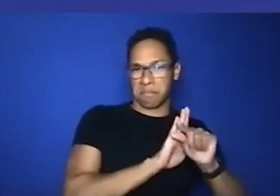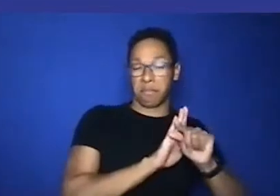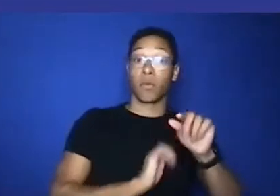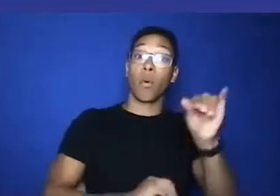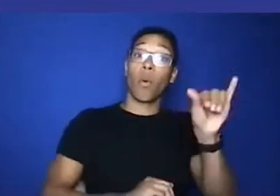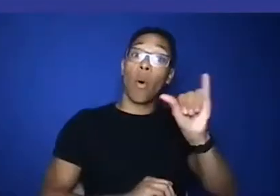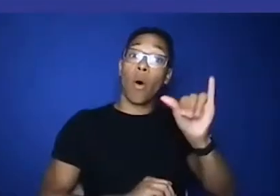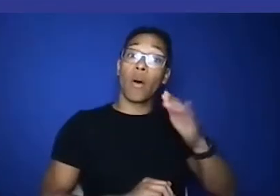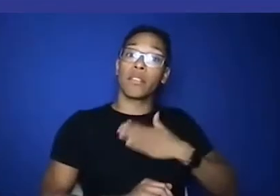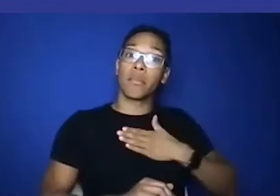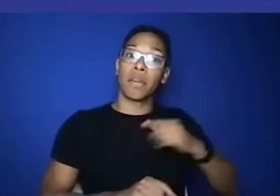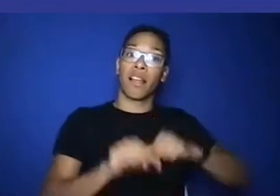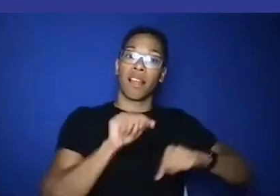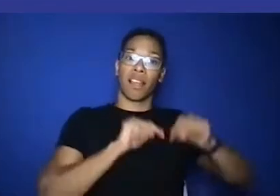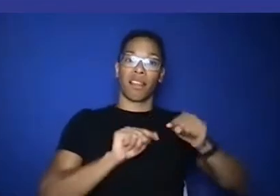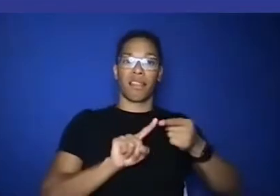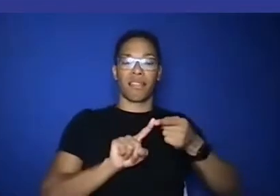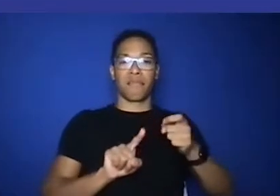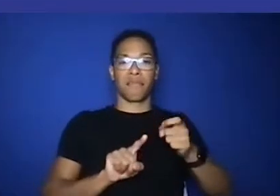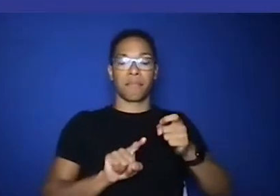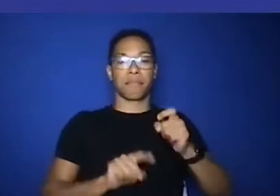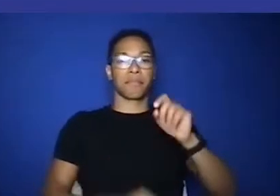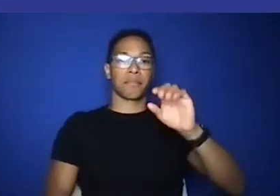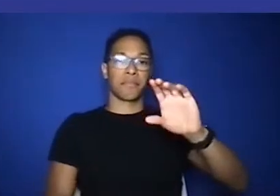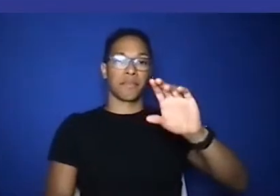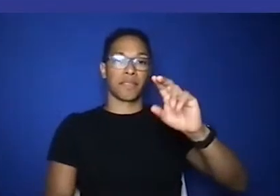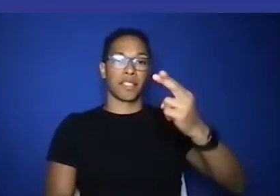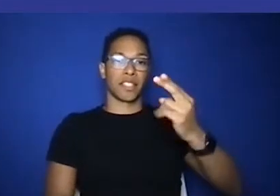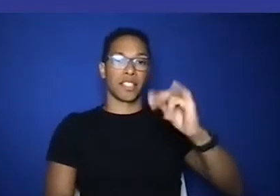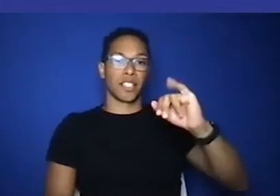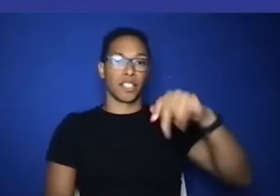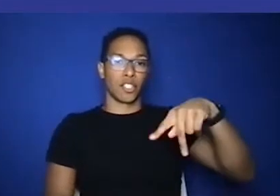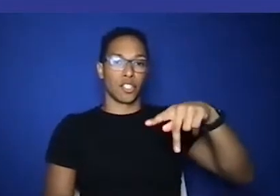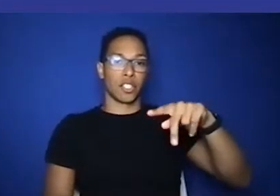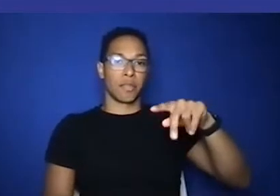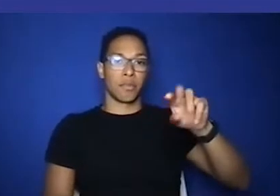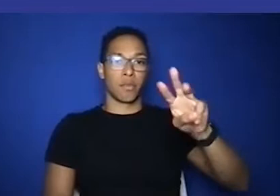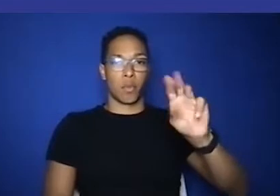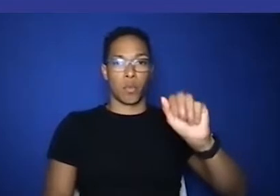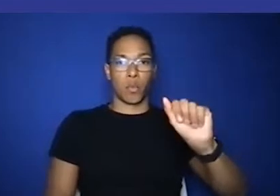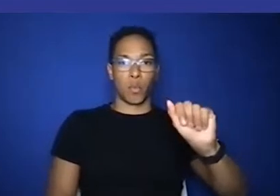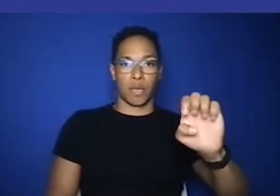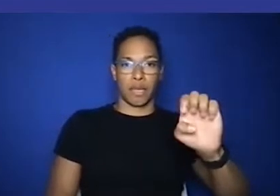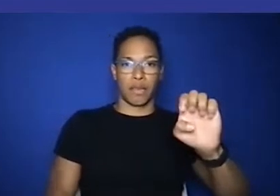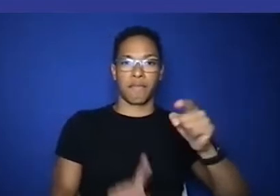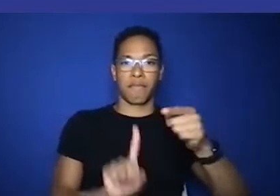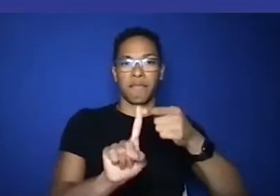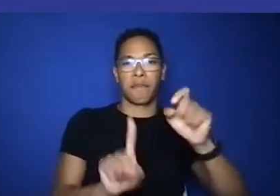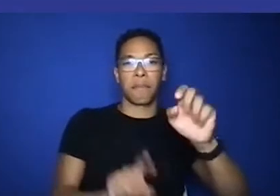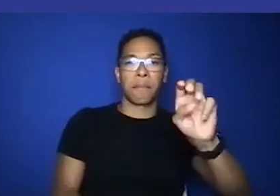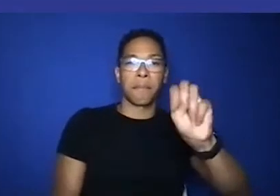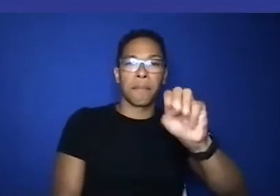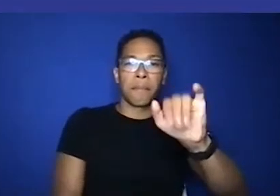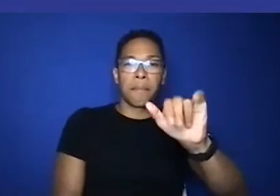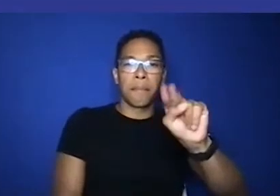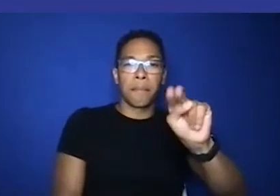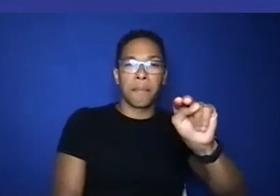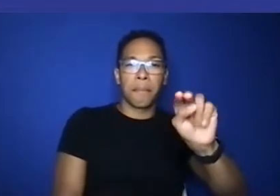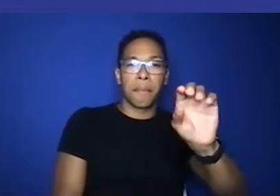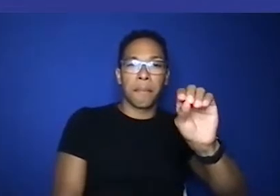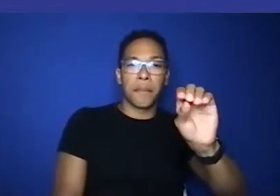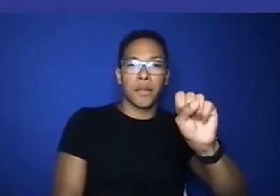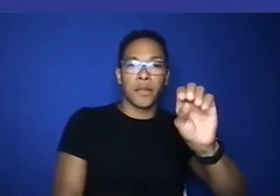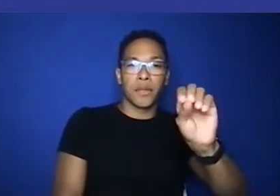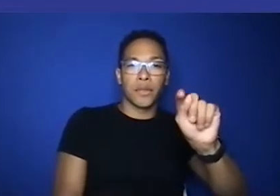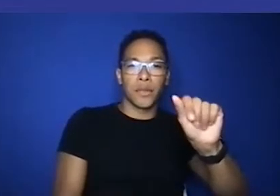Fond du Lac band of Lake Superior Chippewa or Ojibwe from Minnesota. I currently live